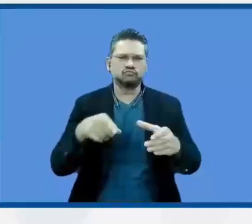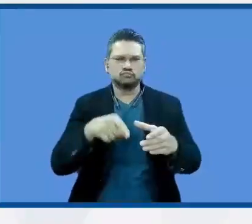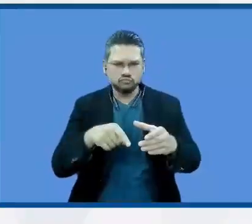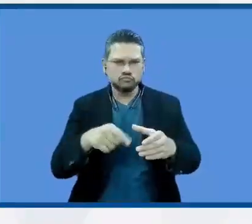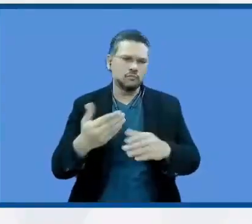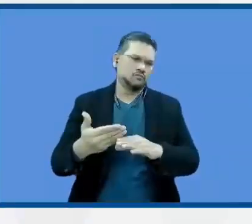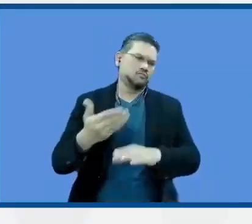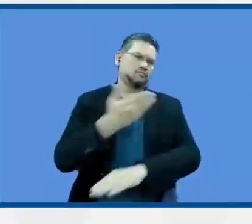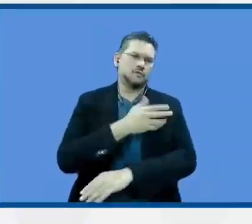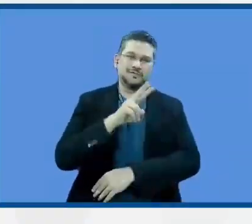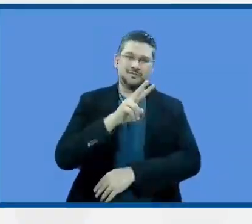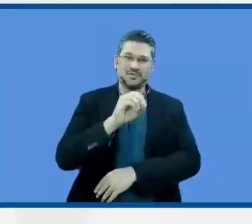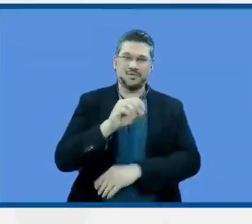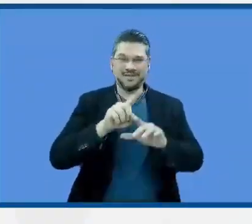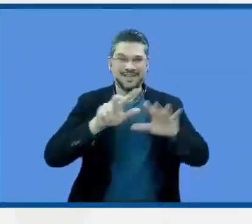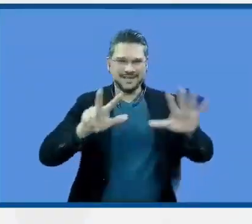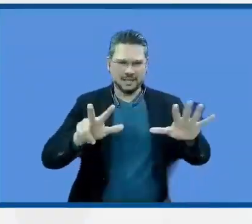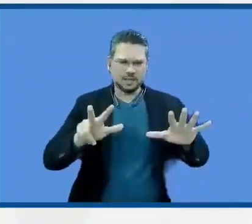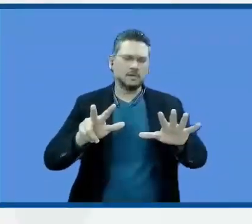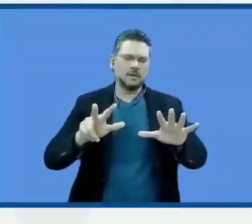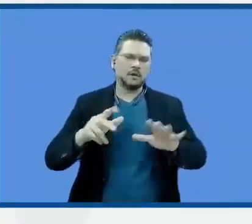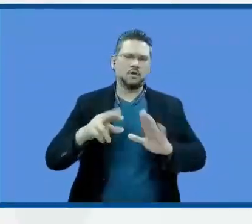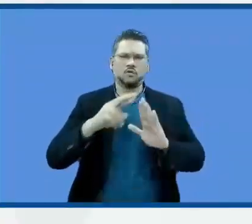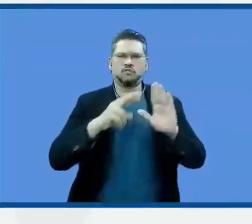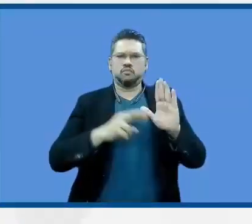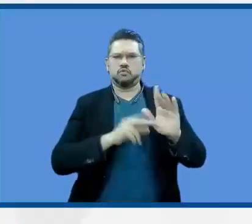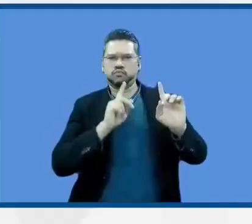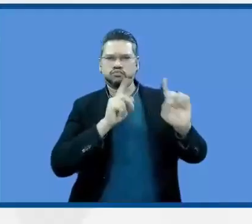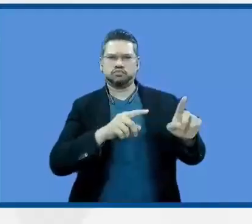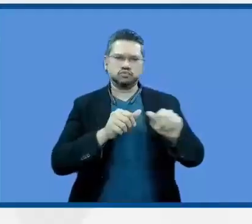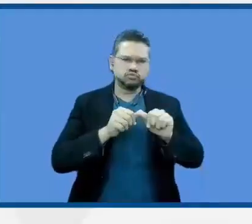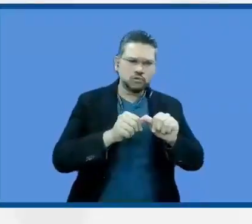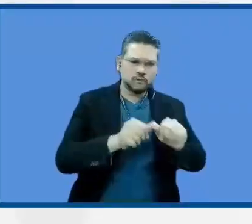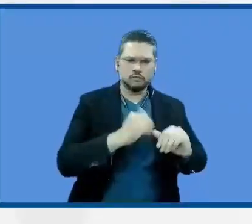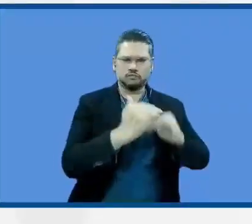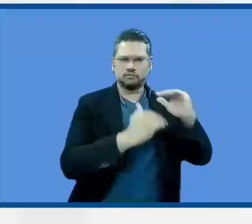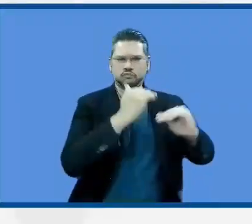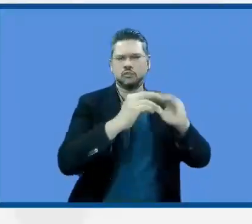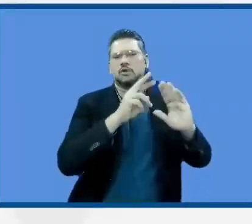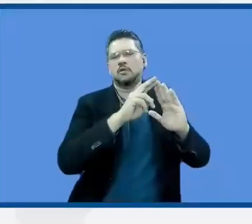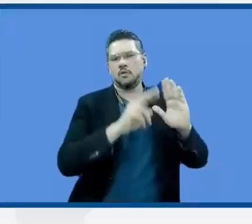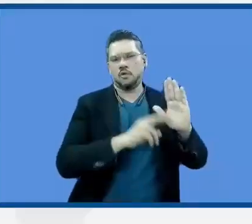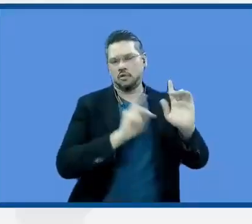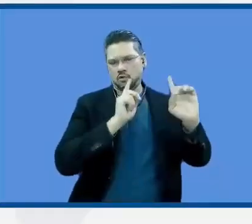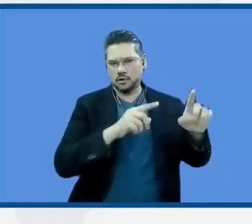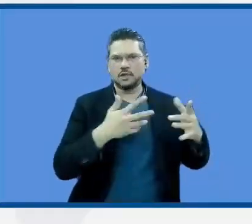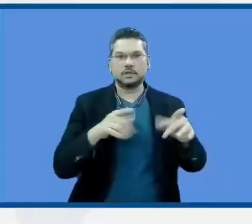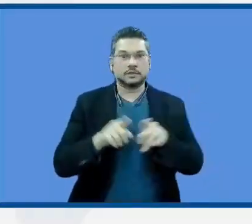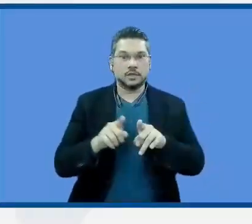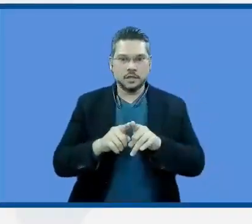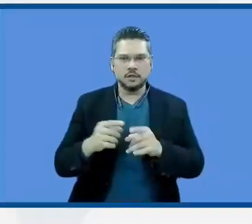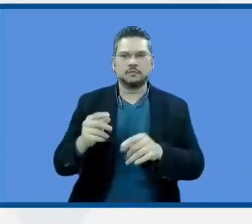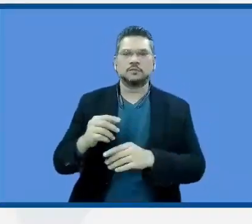2019, and he's the Caribbean chair of the Sustainable Development Solutions Network. He's also a member of